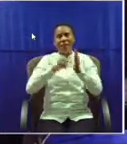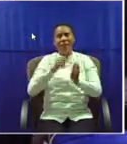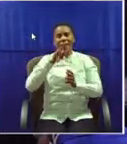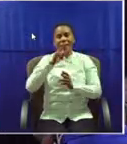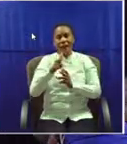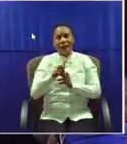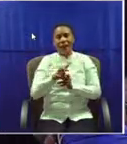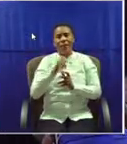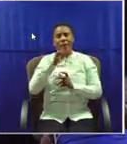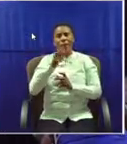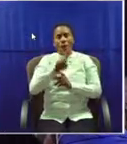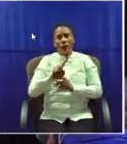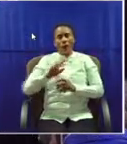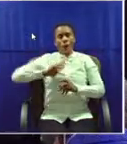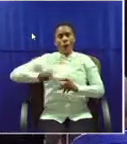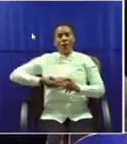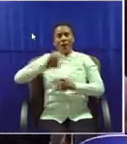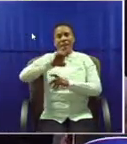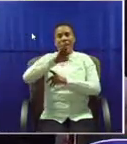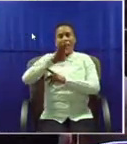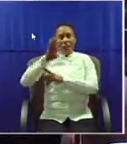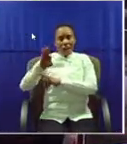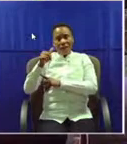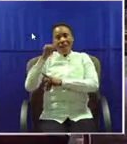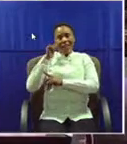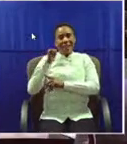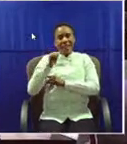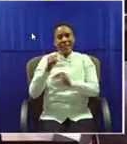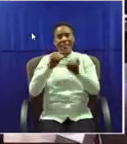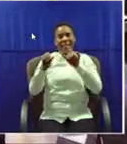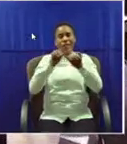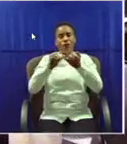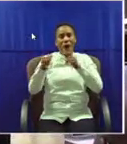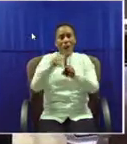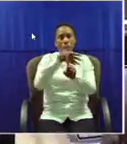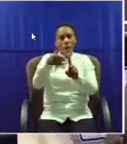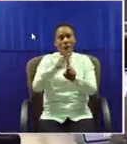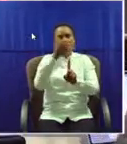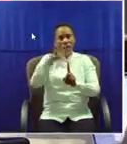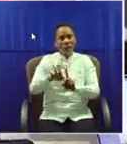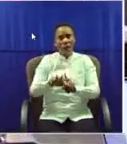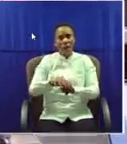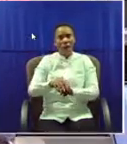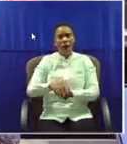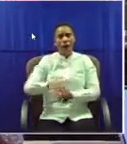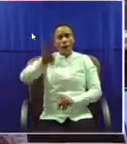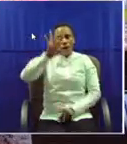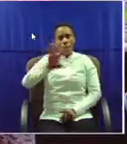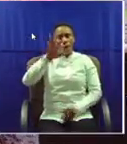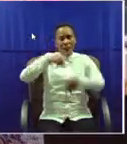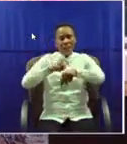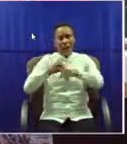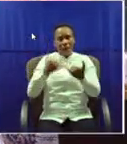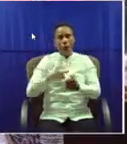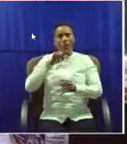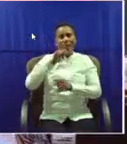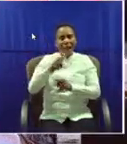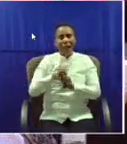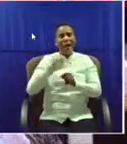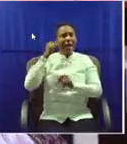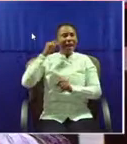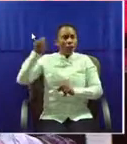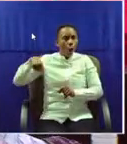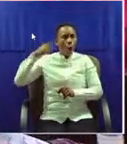telling you that women EFF MPs yesterday were sexually harassed. We are telling you for the fourth time now, and you have ignored